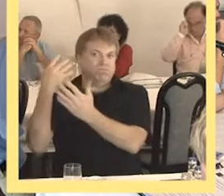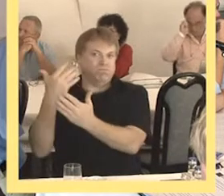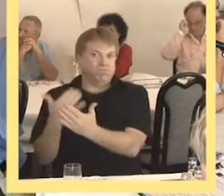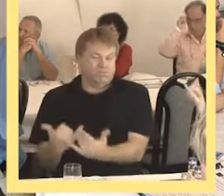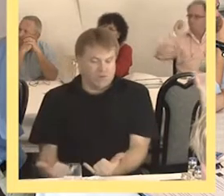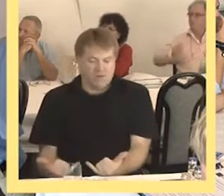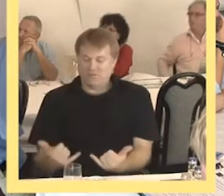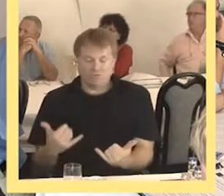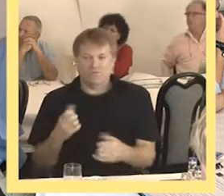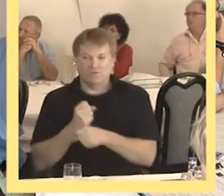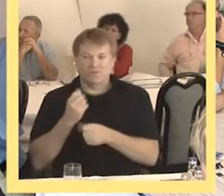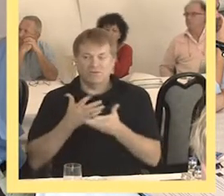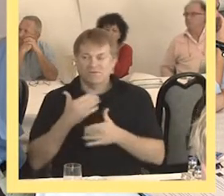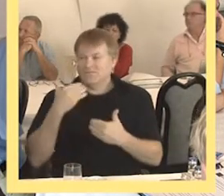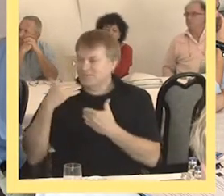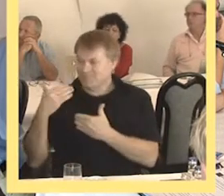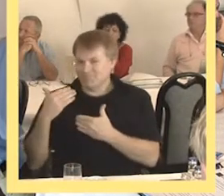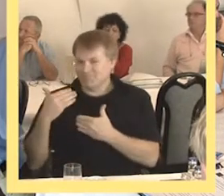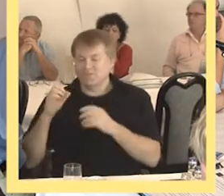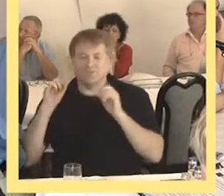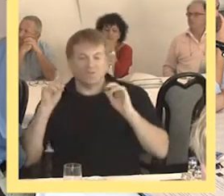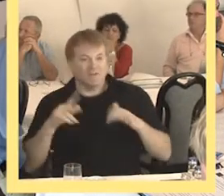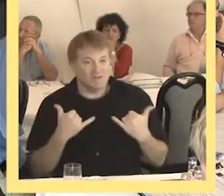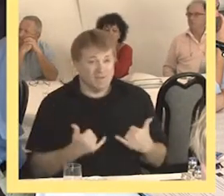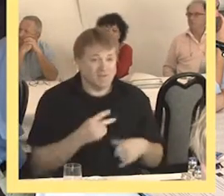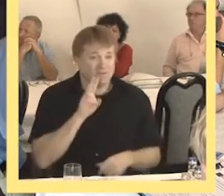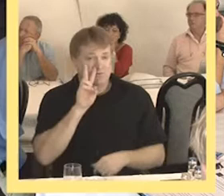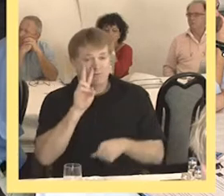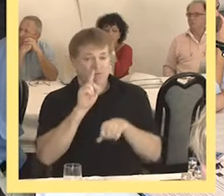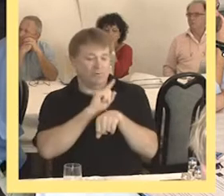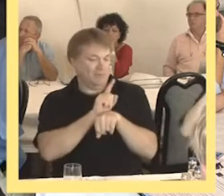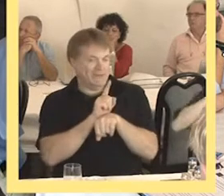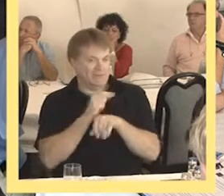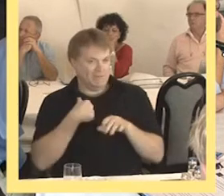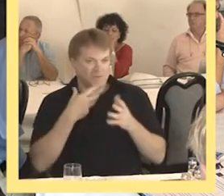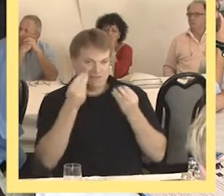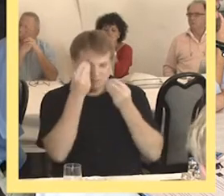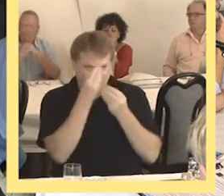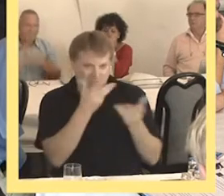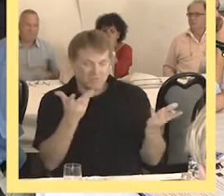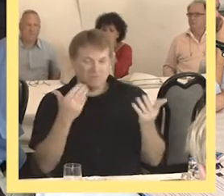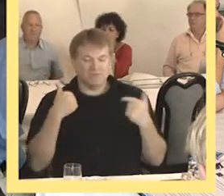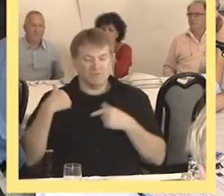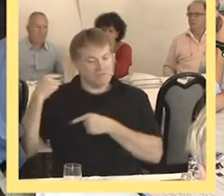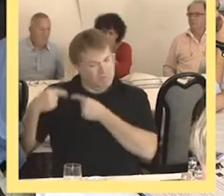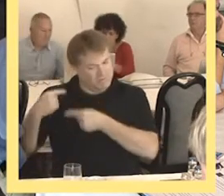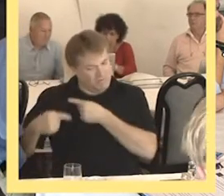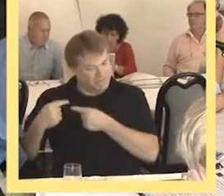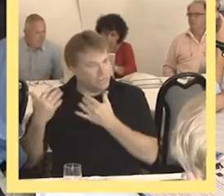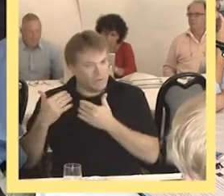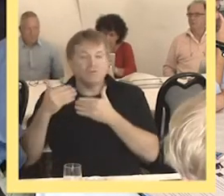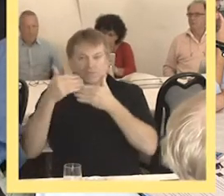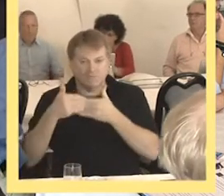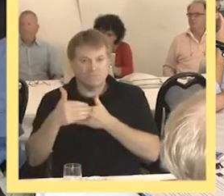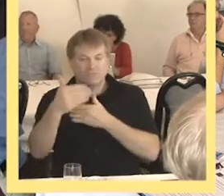Let me have 2 minutes to try to recall what we have done and what the objective of the project